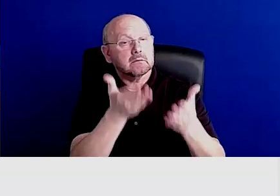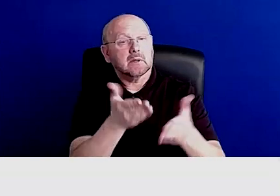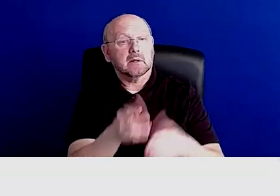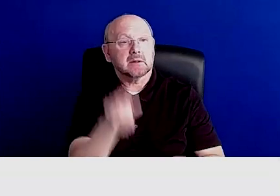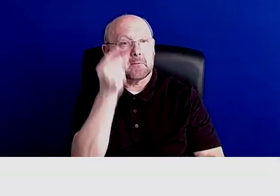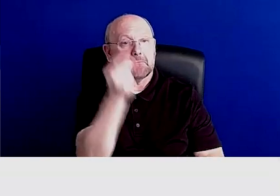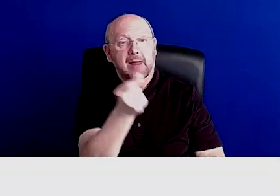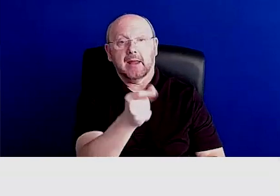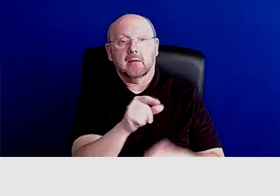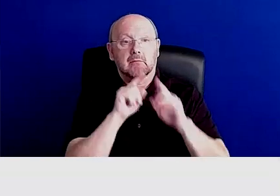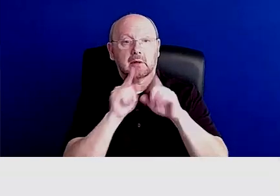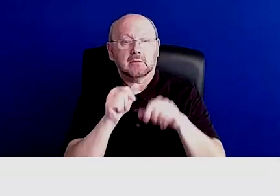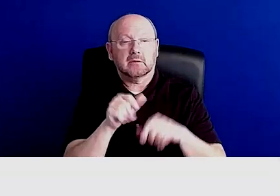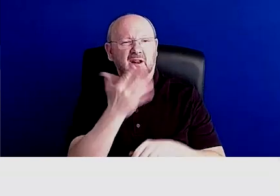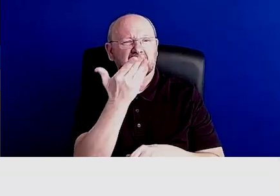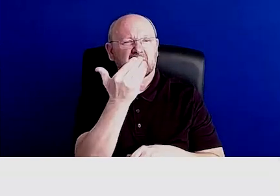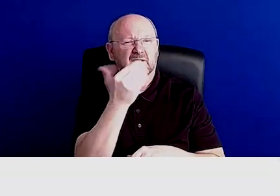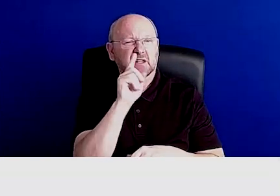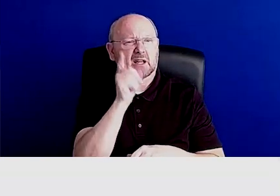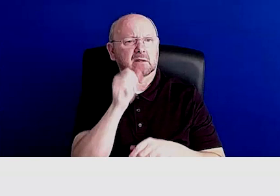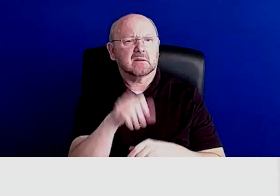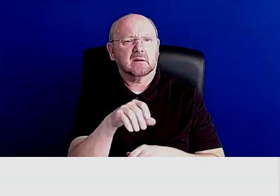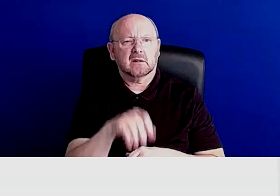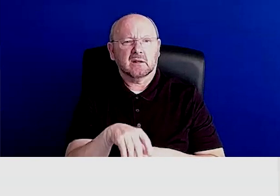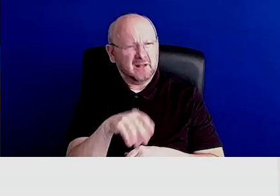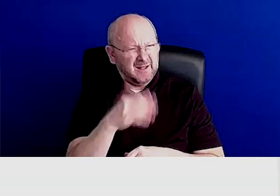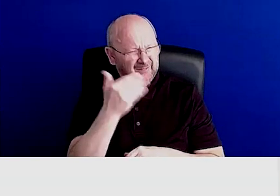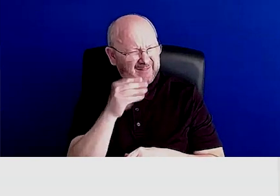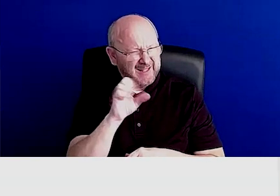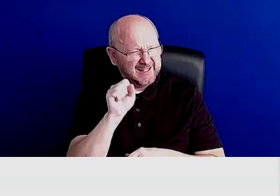like 15 seconds. Spits out these questions.